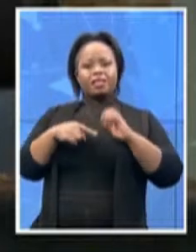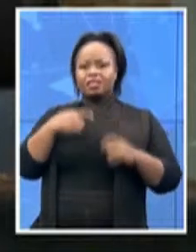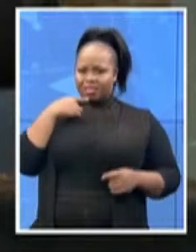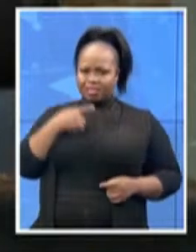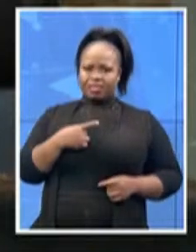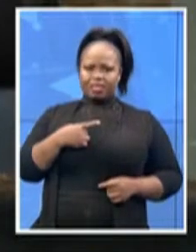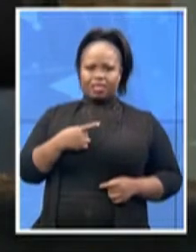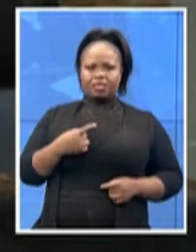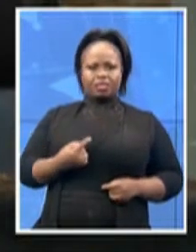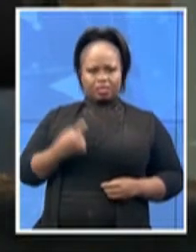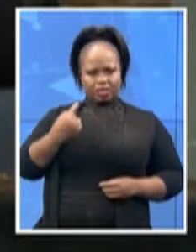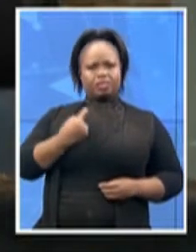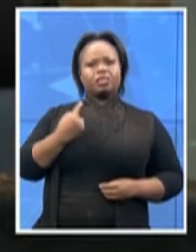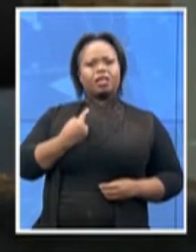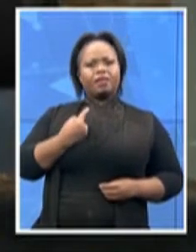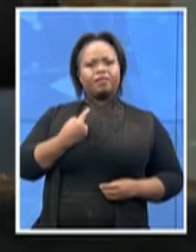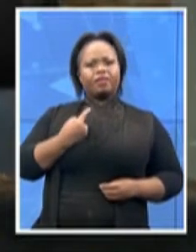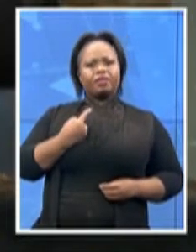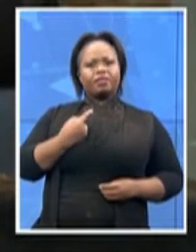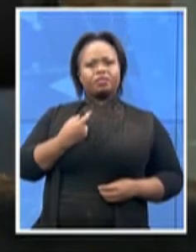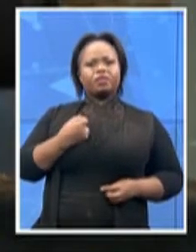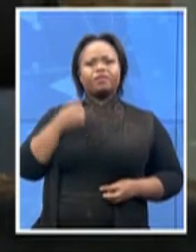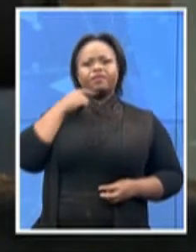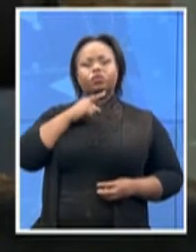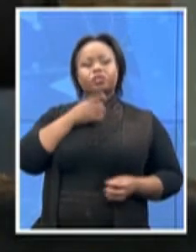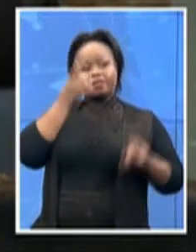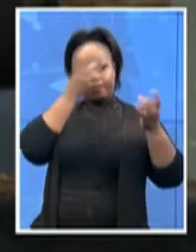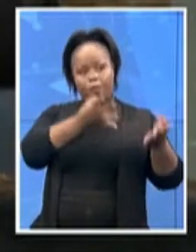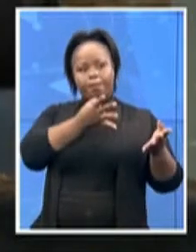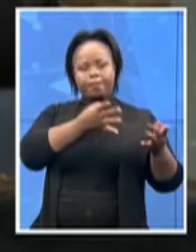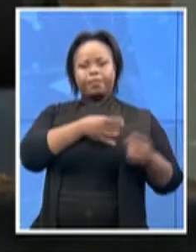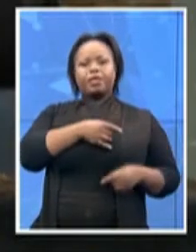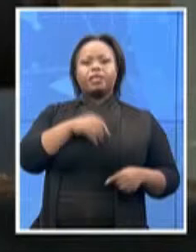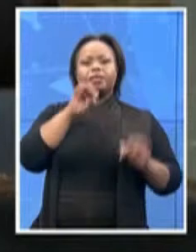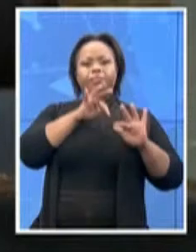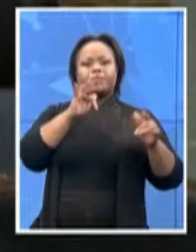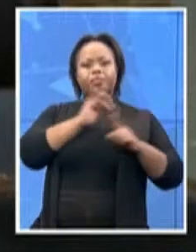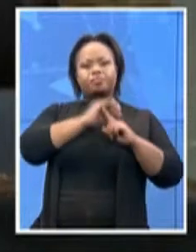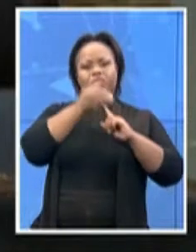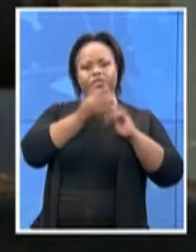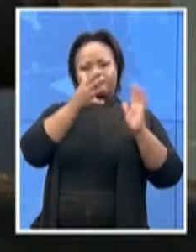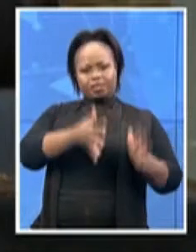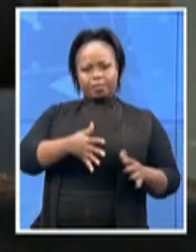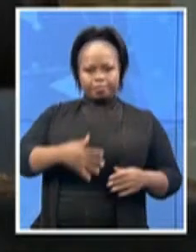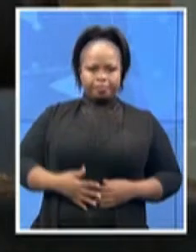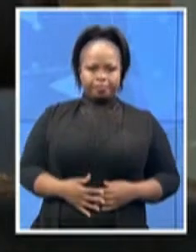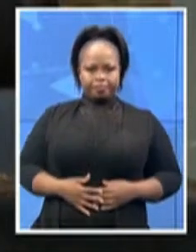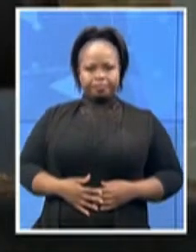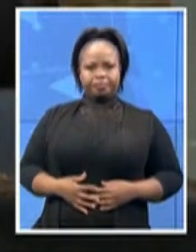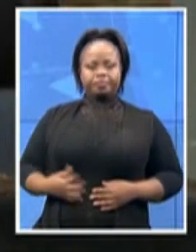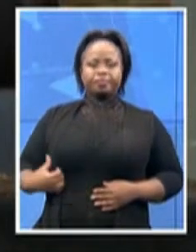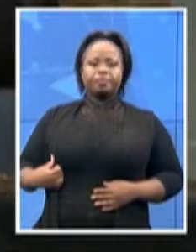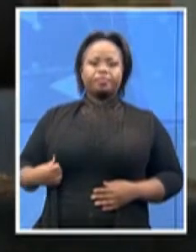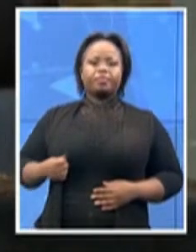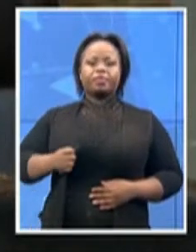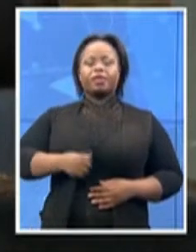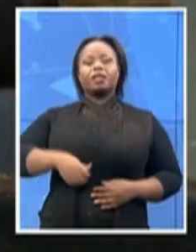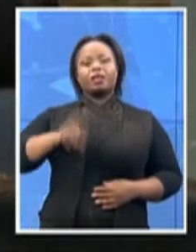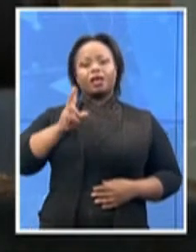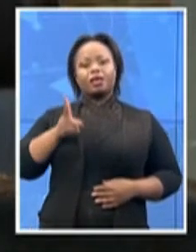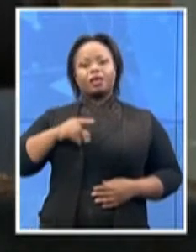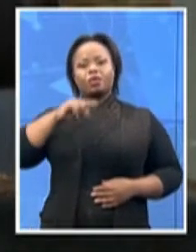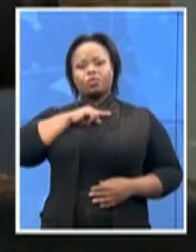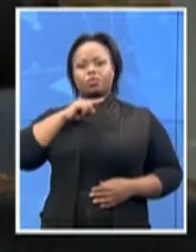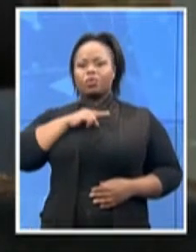to the public protector. And this, together with his failure to disclose the